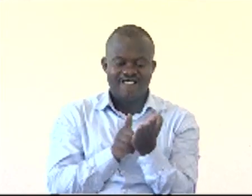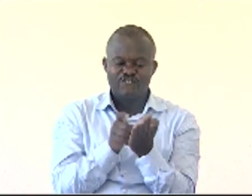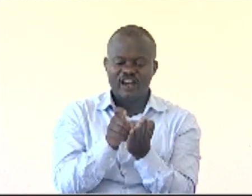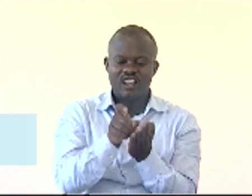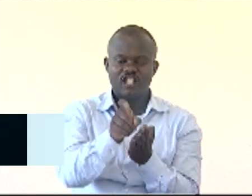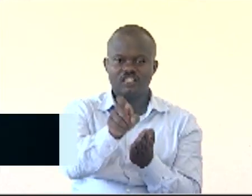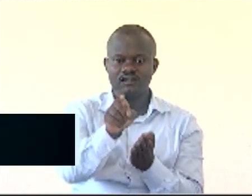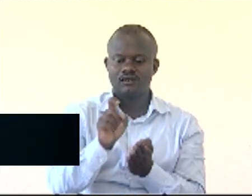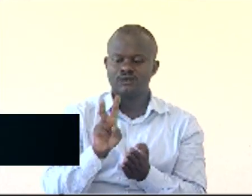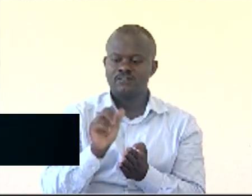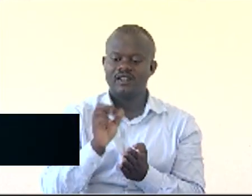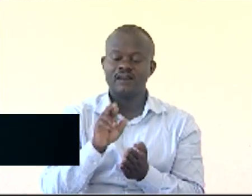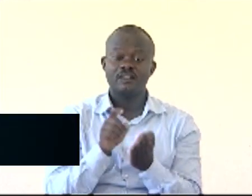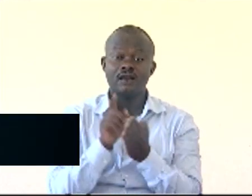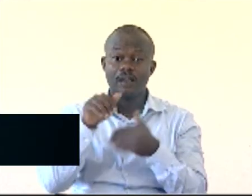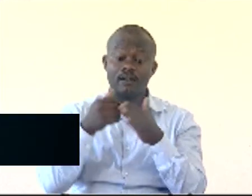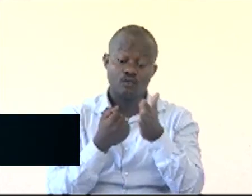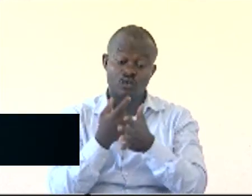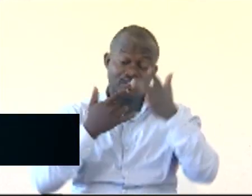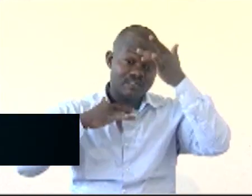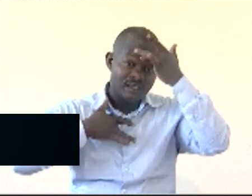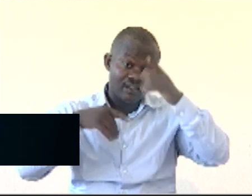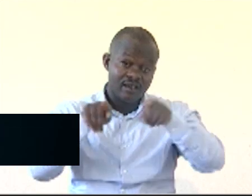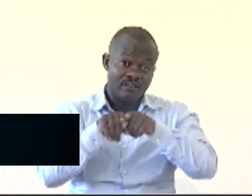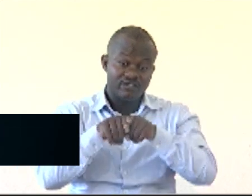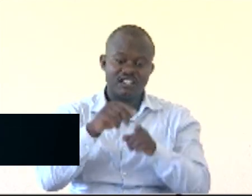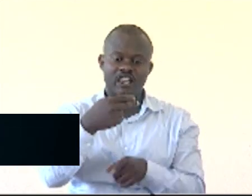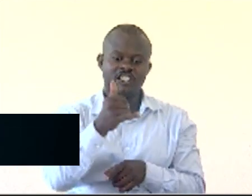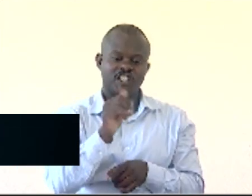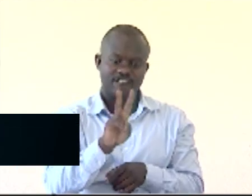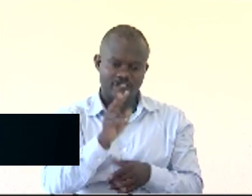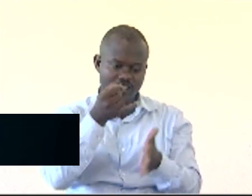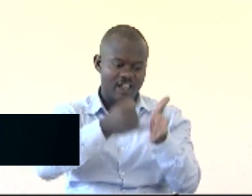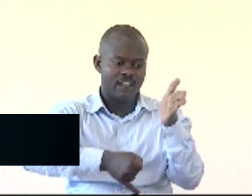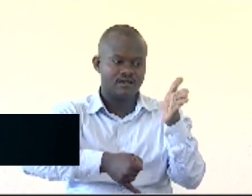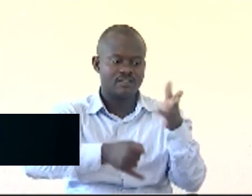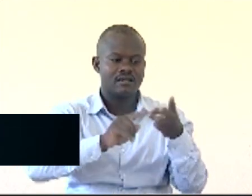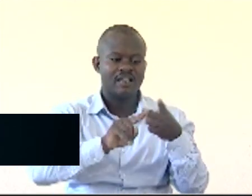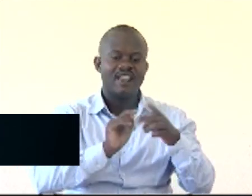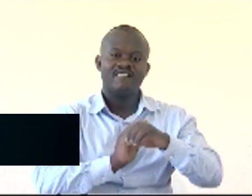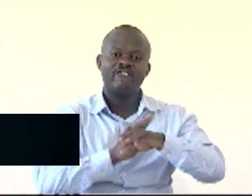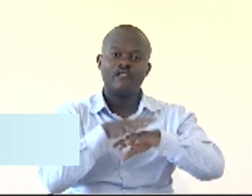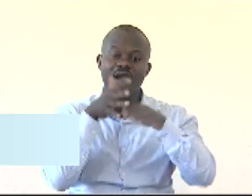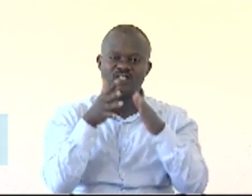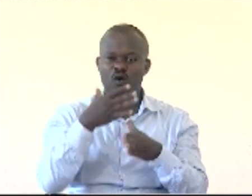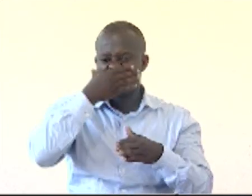Viruses can also cause diseases like HIV/AIDS, influenza or